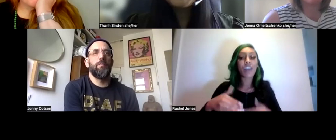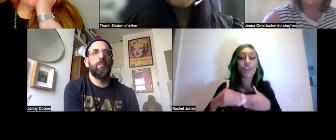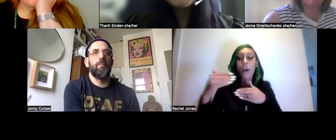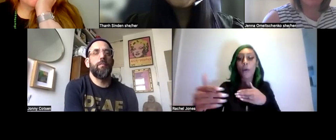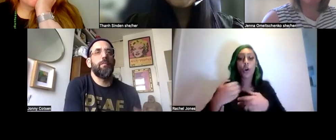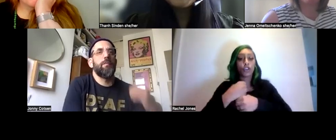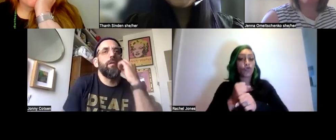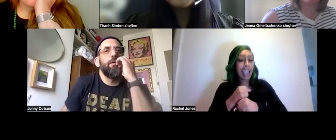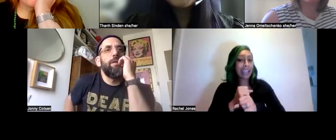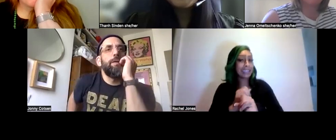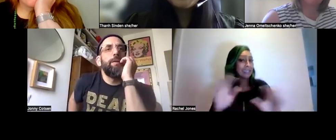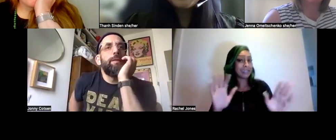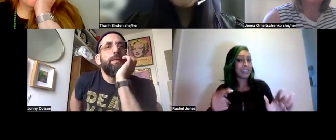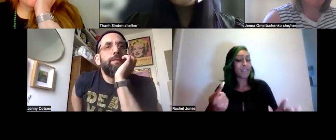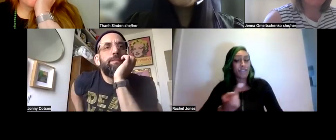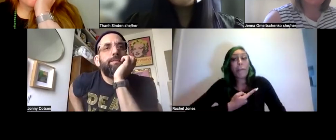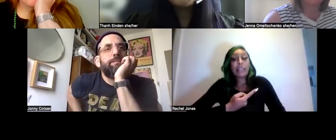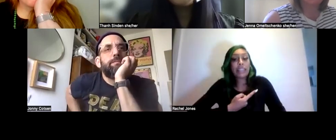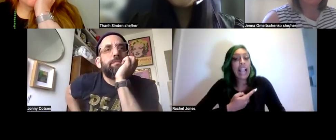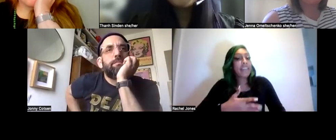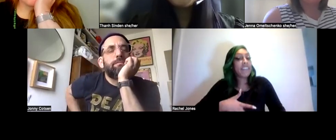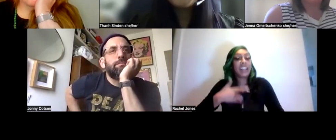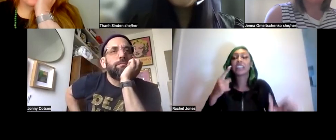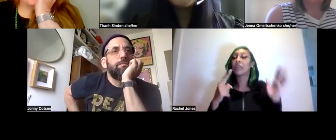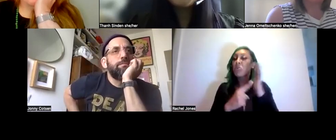is necessary. That for me feels absolutely vital.